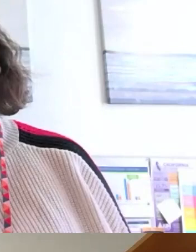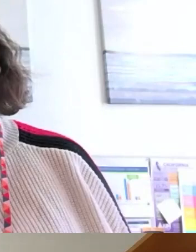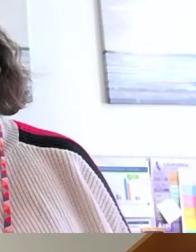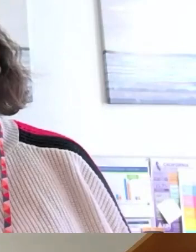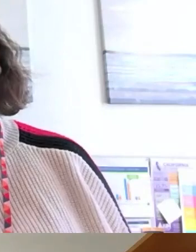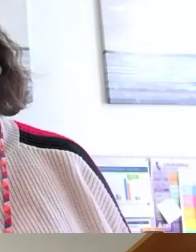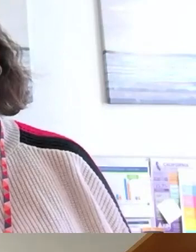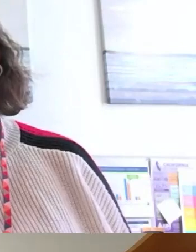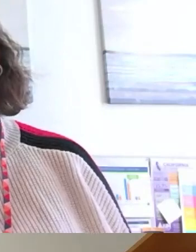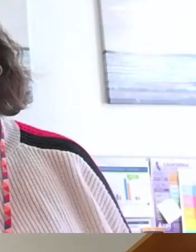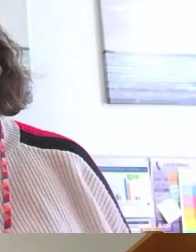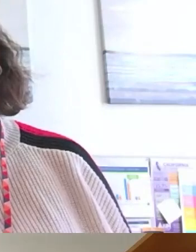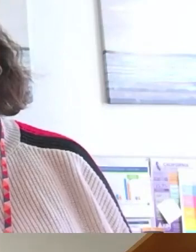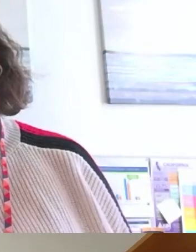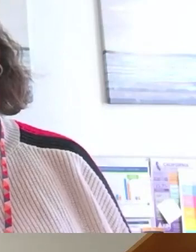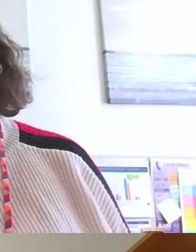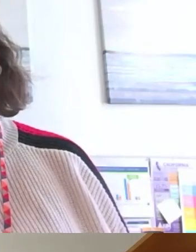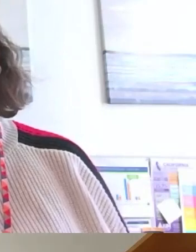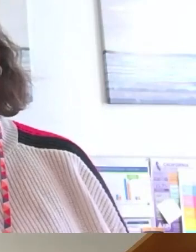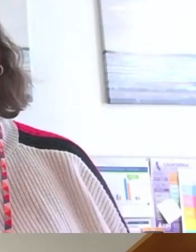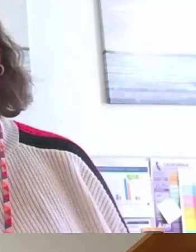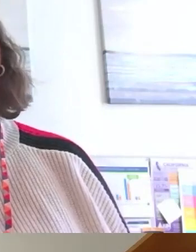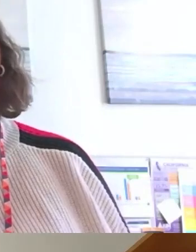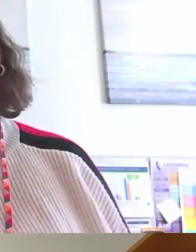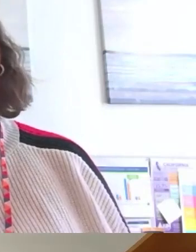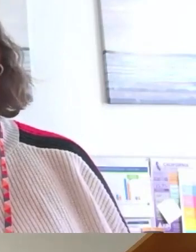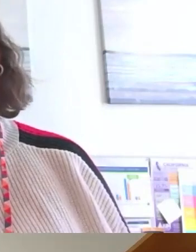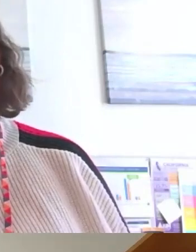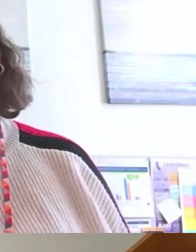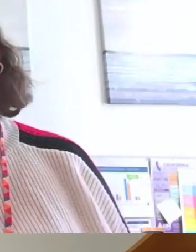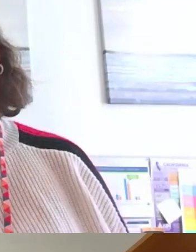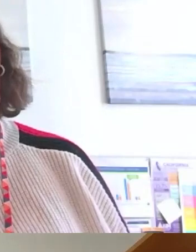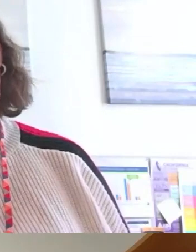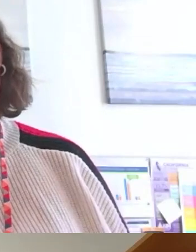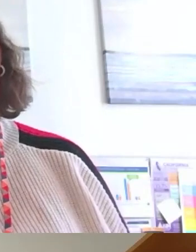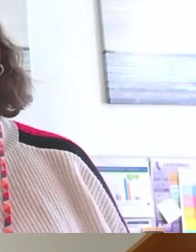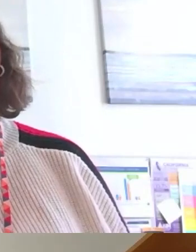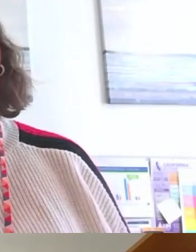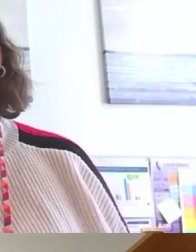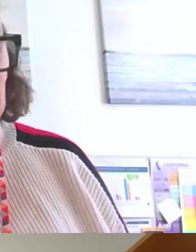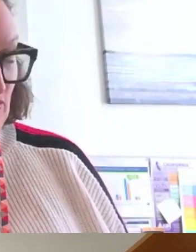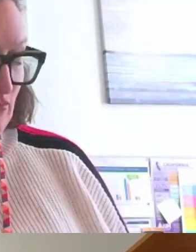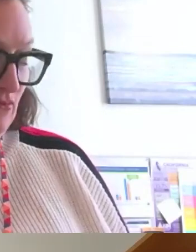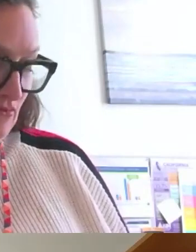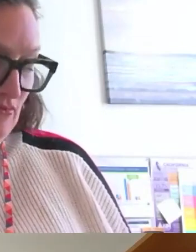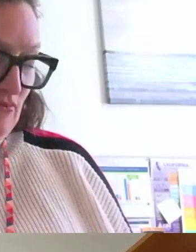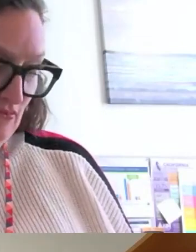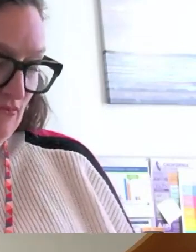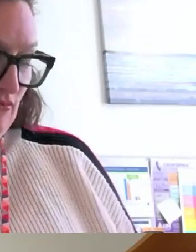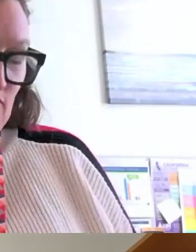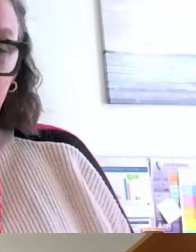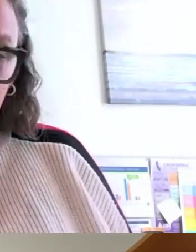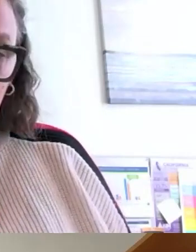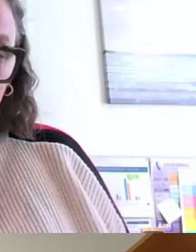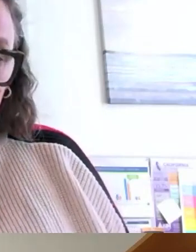in California, because the book is really illuminating. It tells stories about older people, how they changed